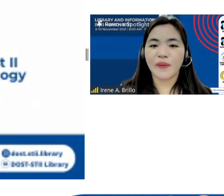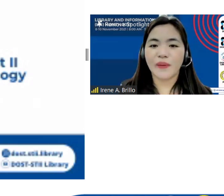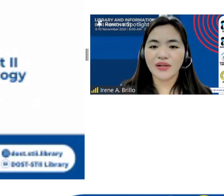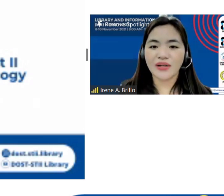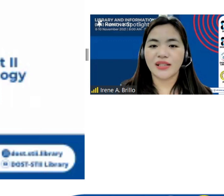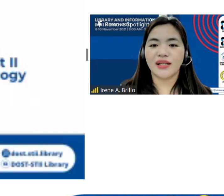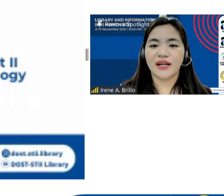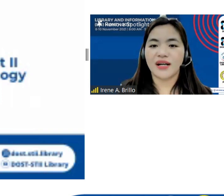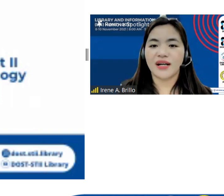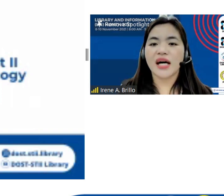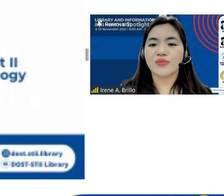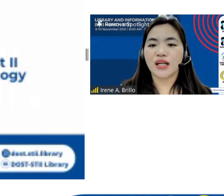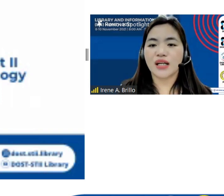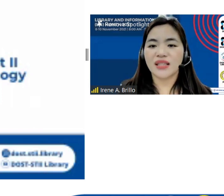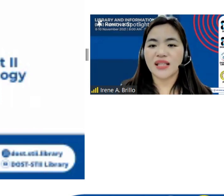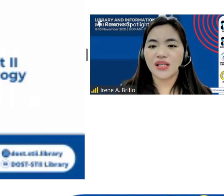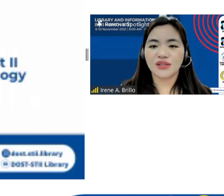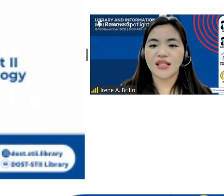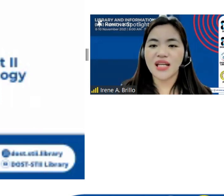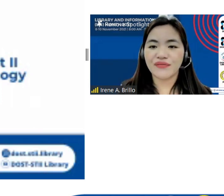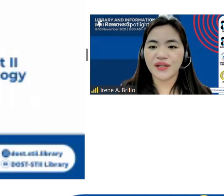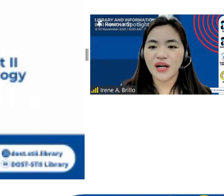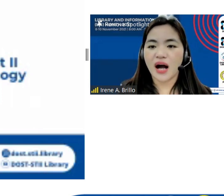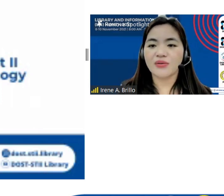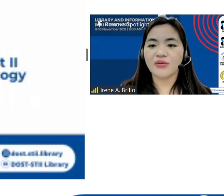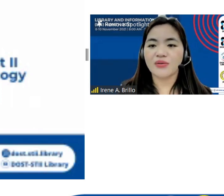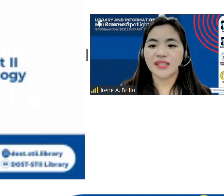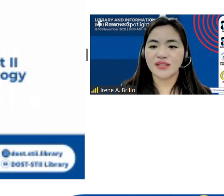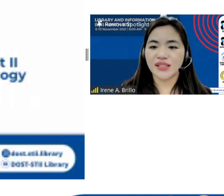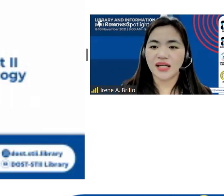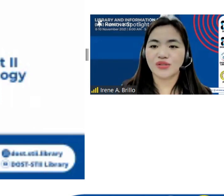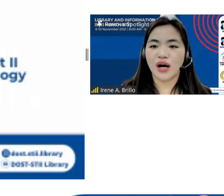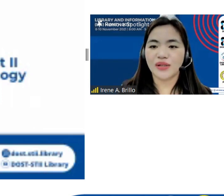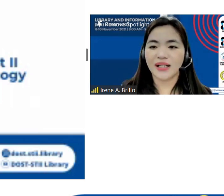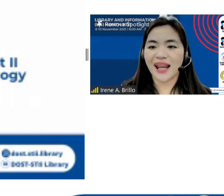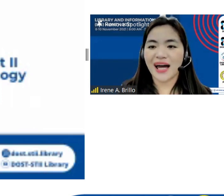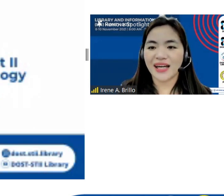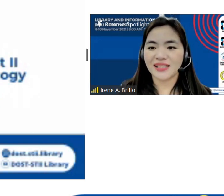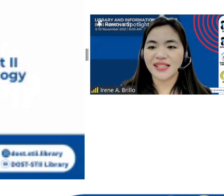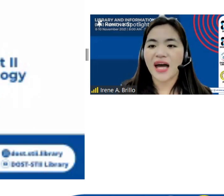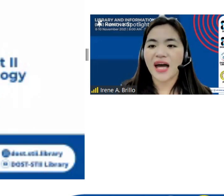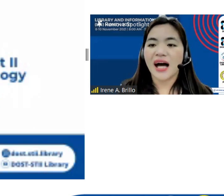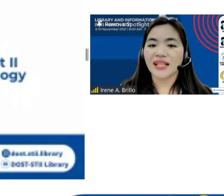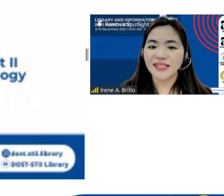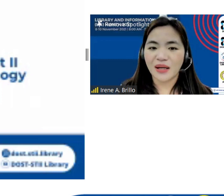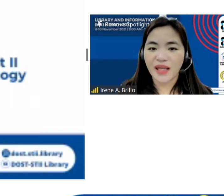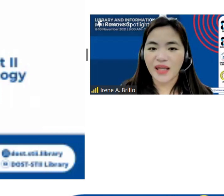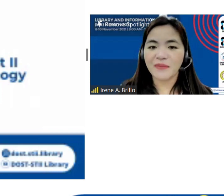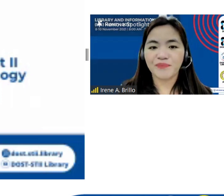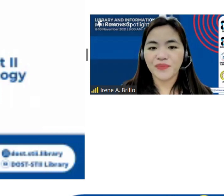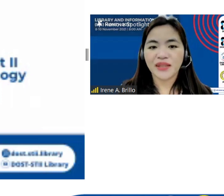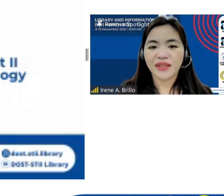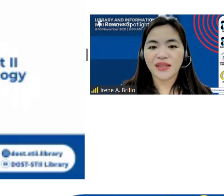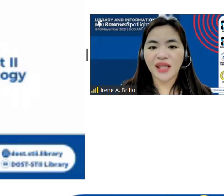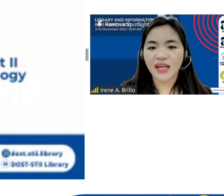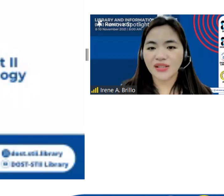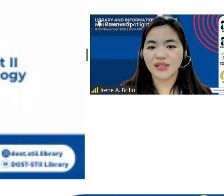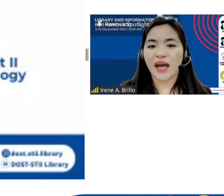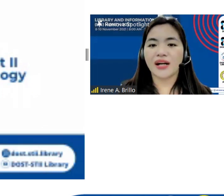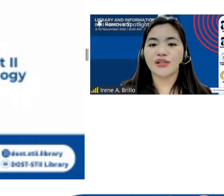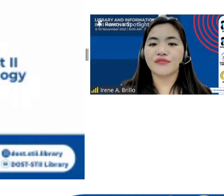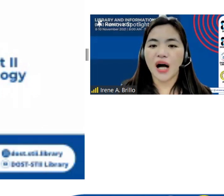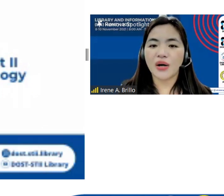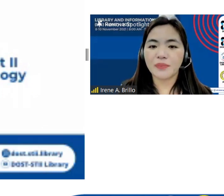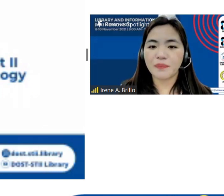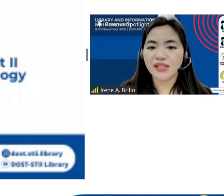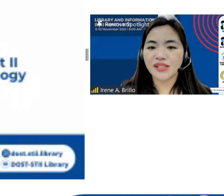inspire one another as we continue to deliver our services to our clients. At the same time, taking good care